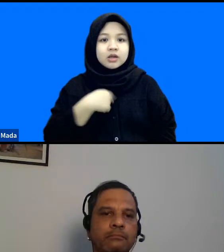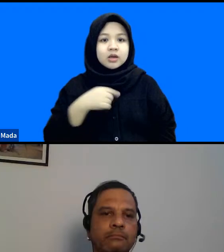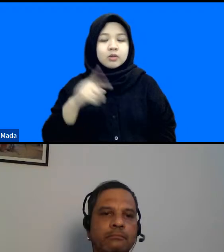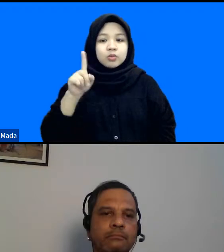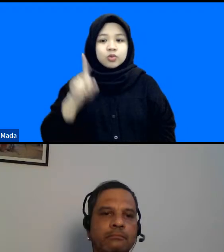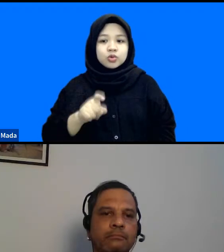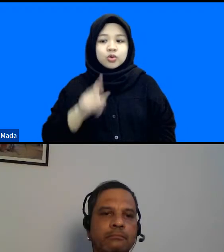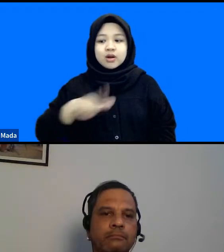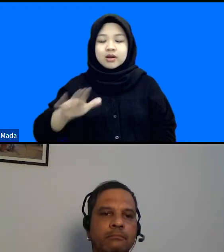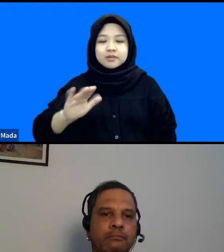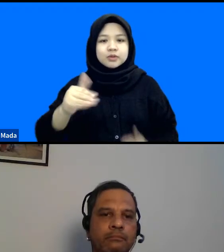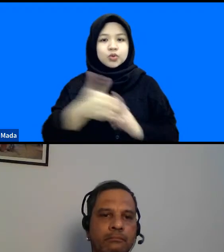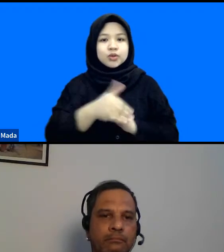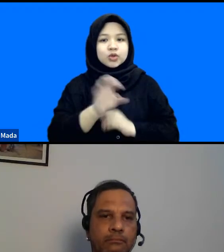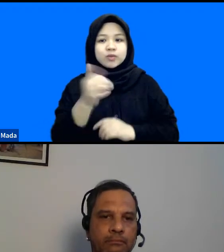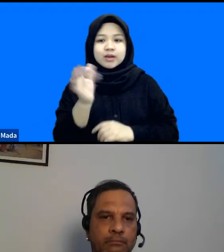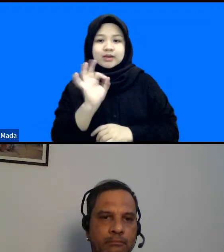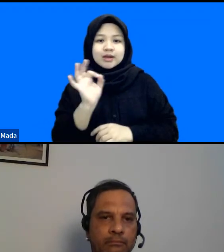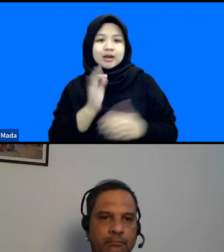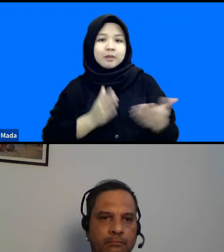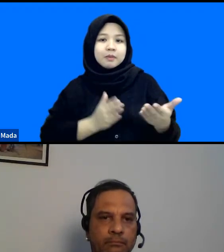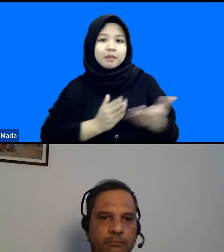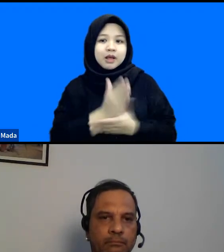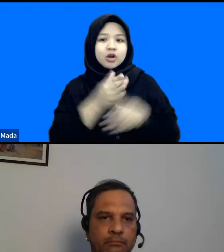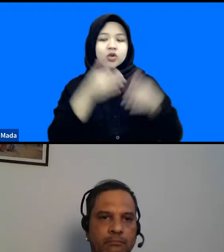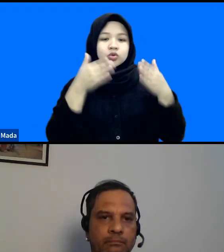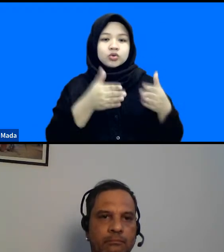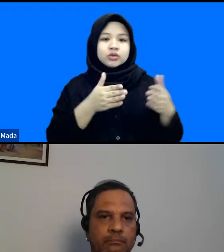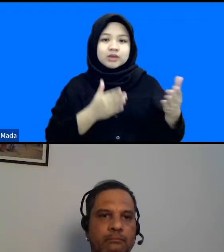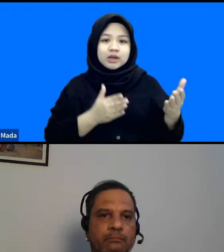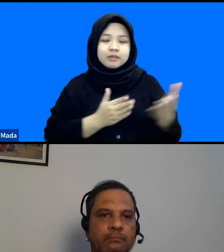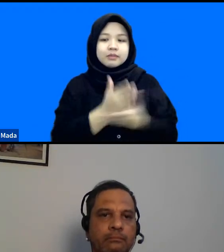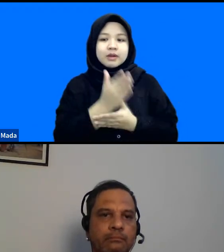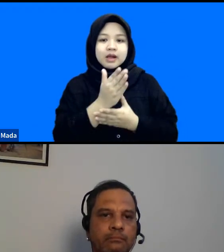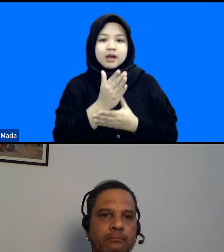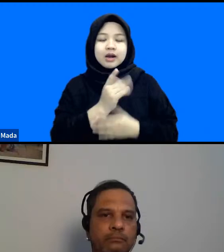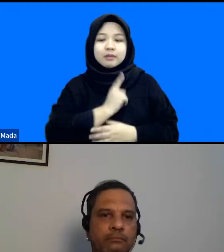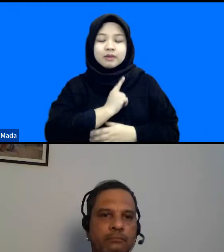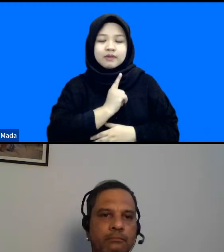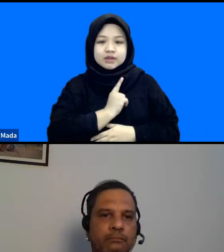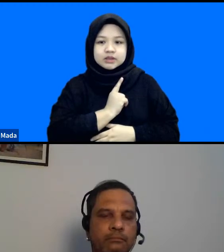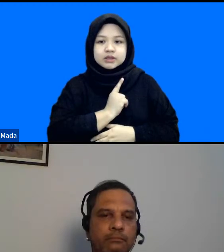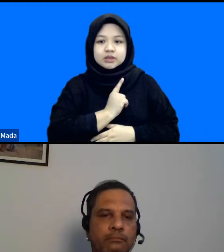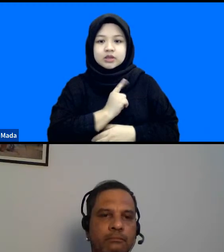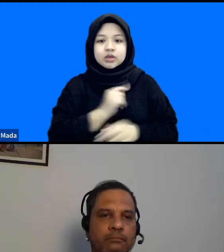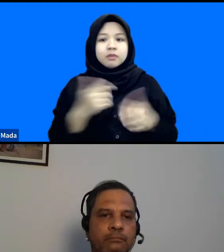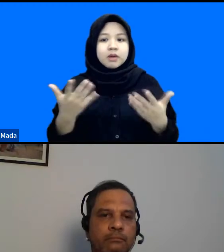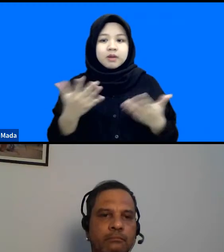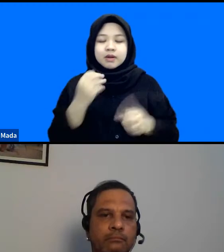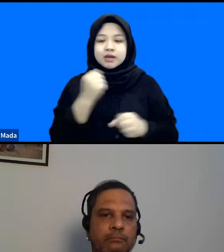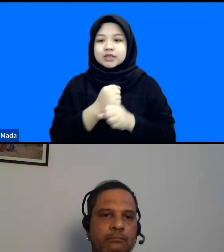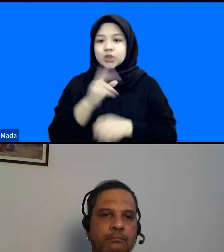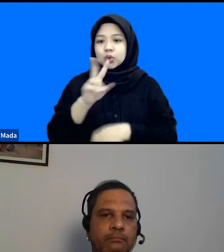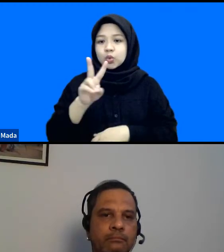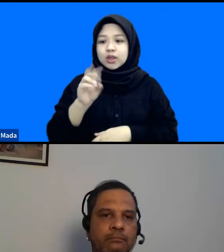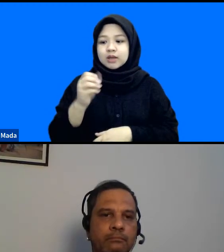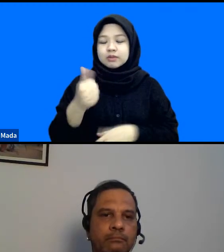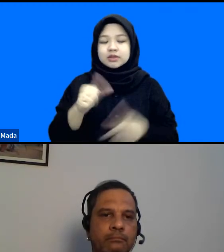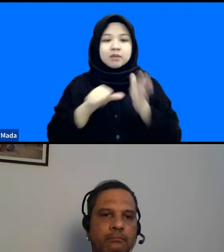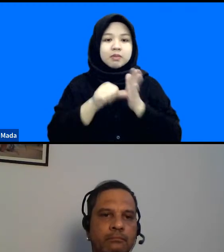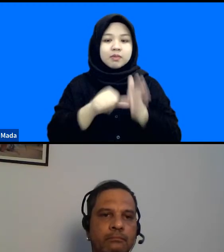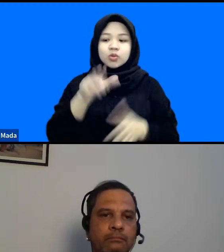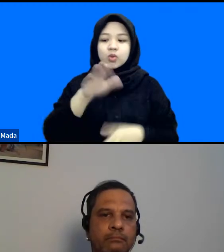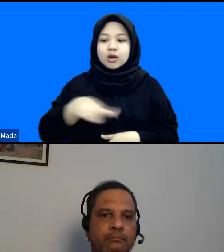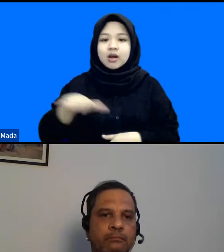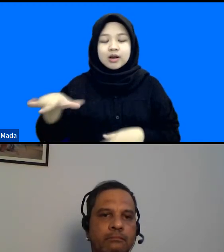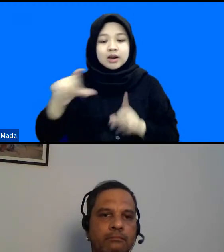privacy. How the G20, C20, and us all protect children's personal data and deal with those kinds of